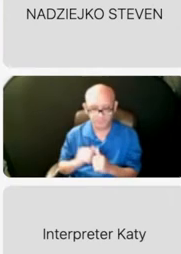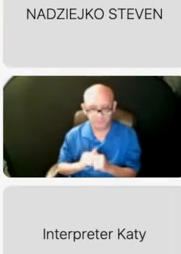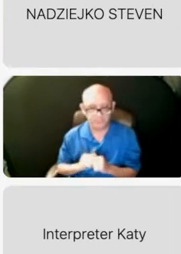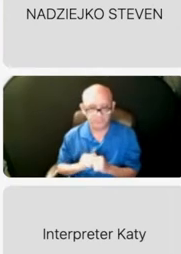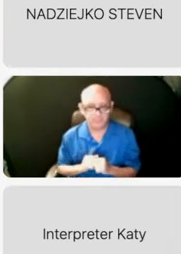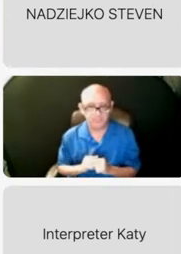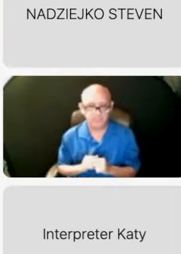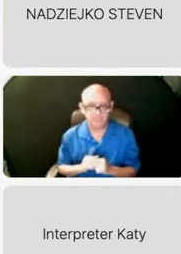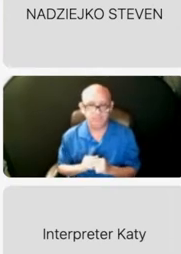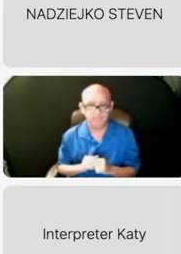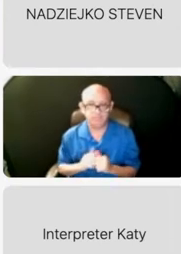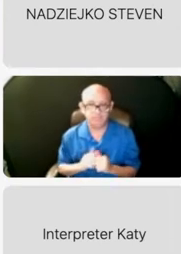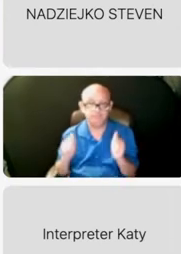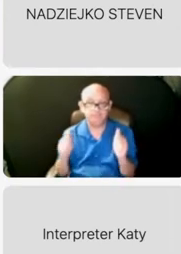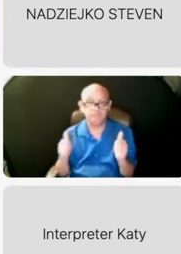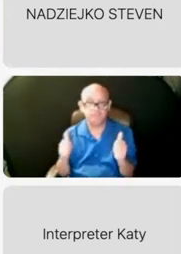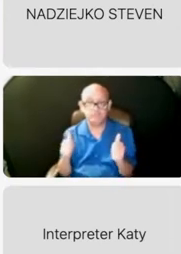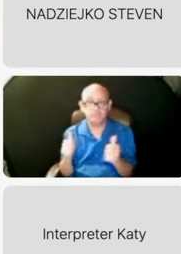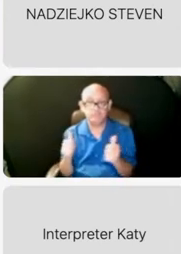don't worry